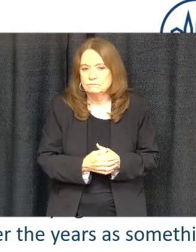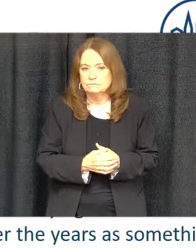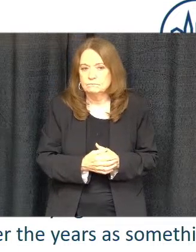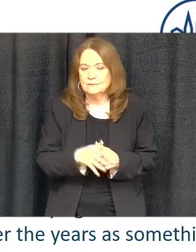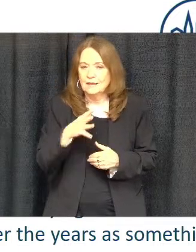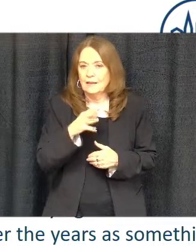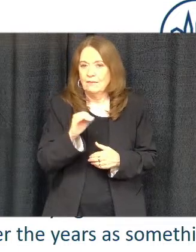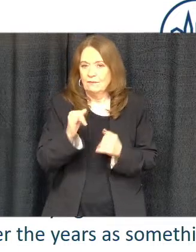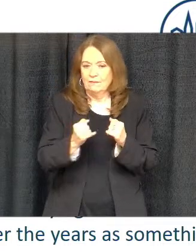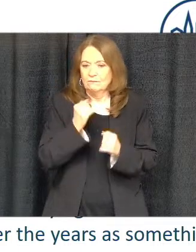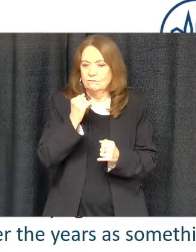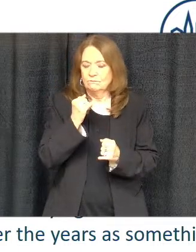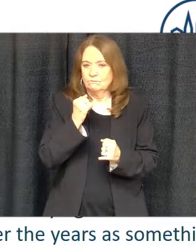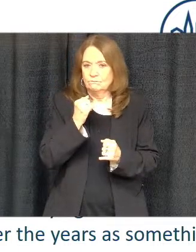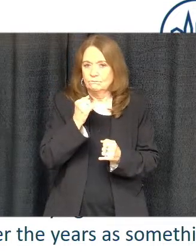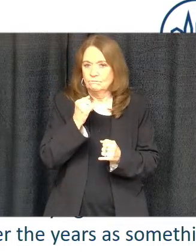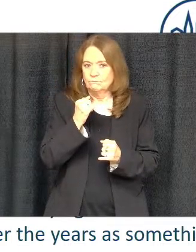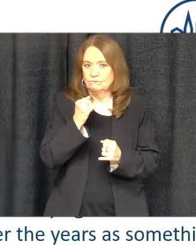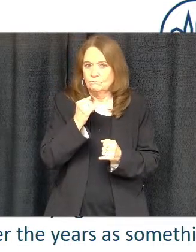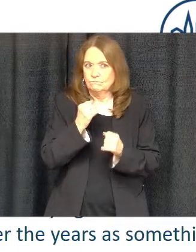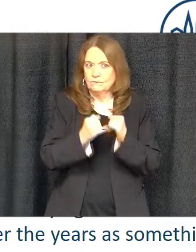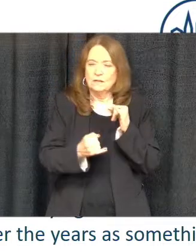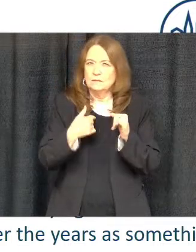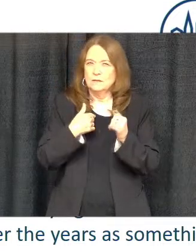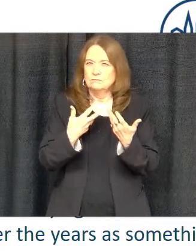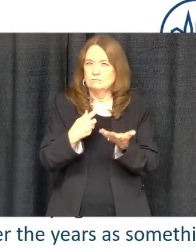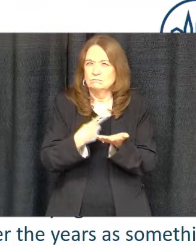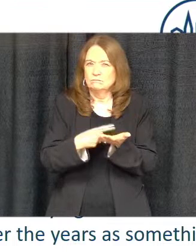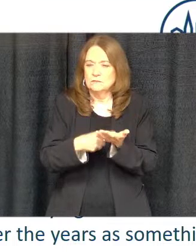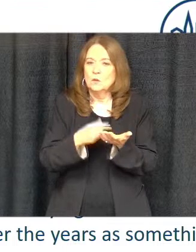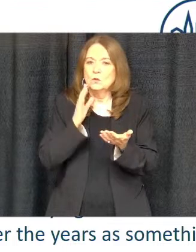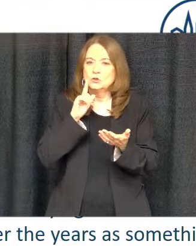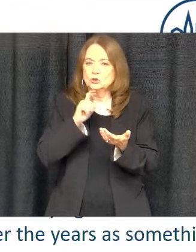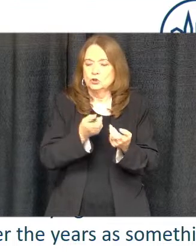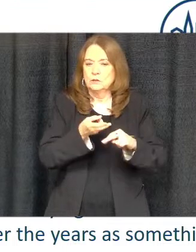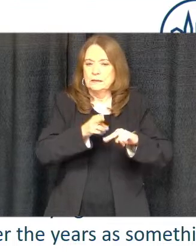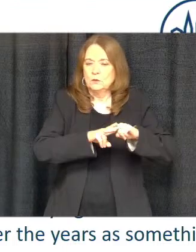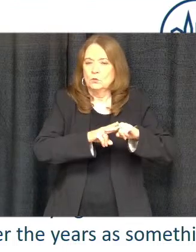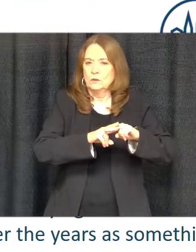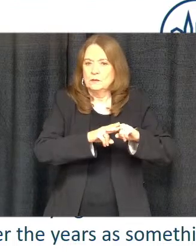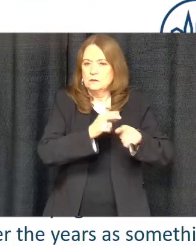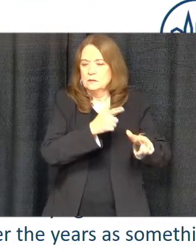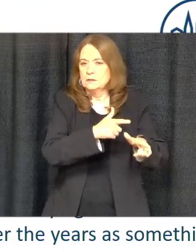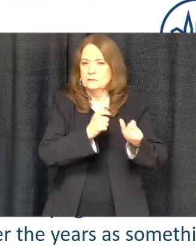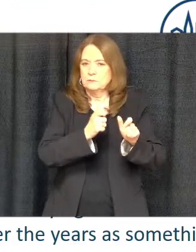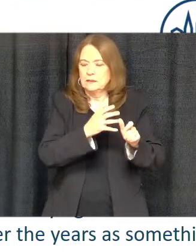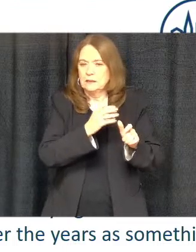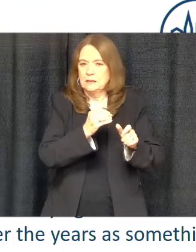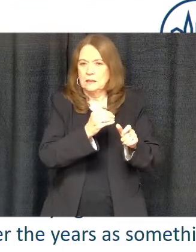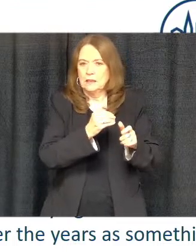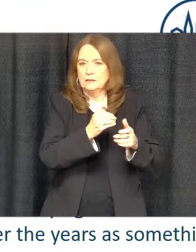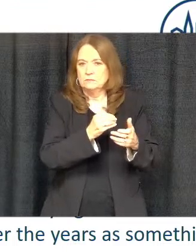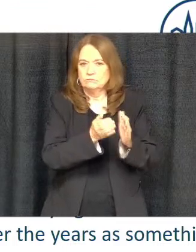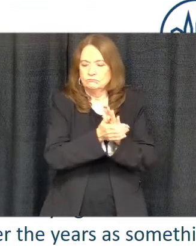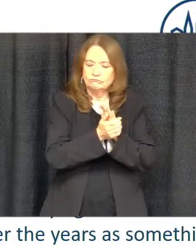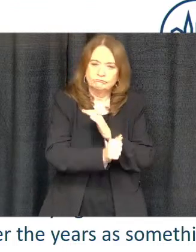And that final bullet, I think I covered that already, is that it should increase the speed and efficiency of getting